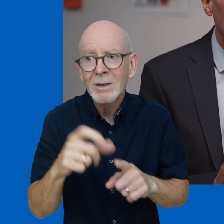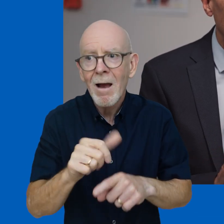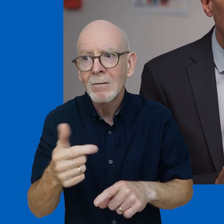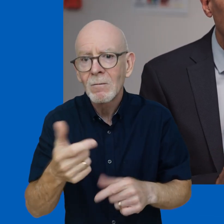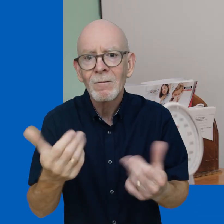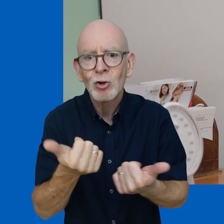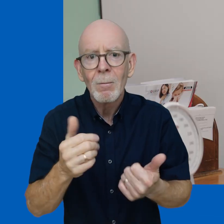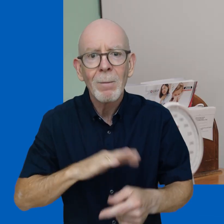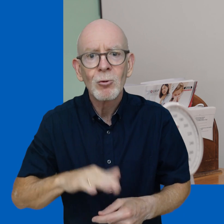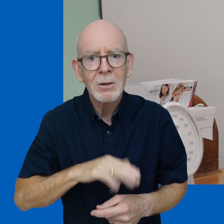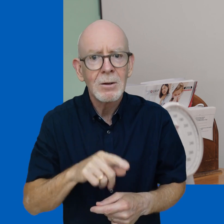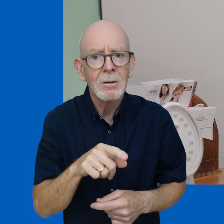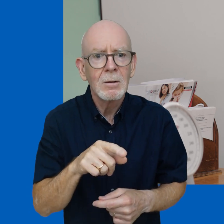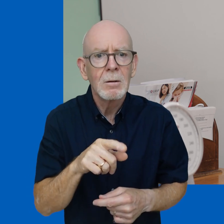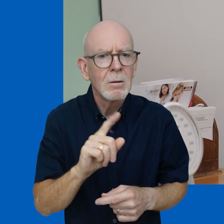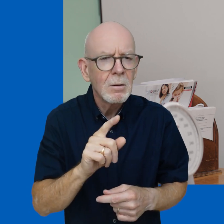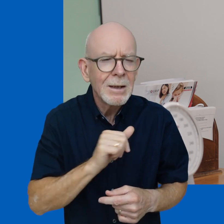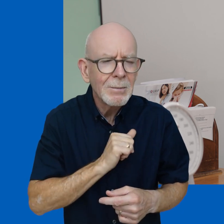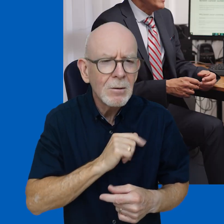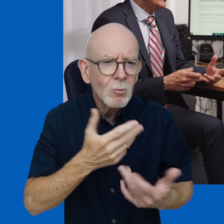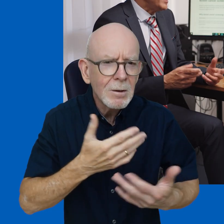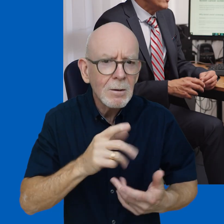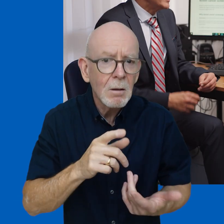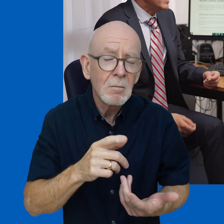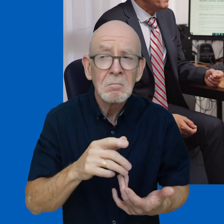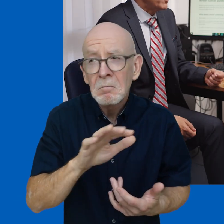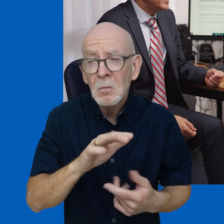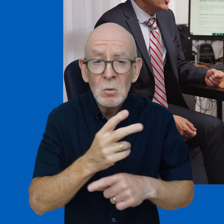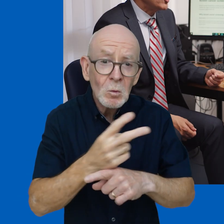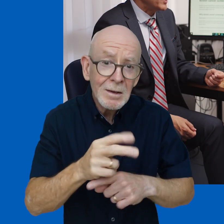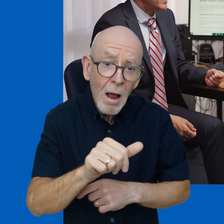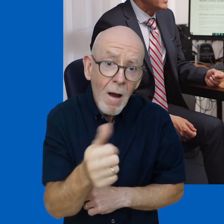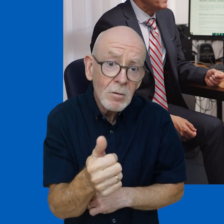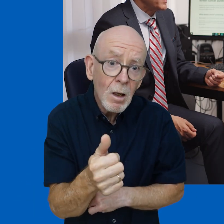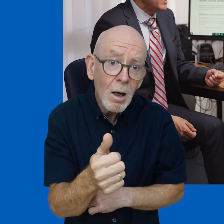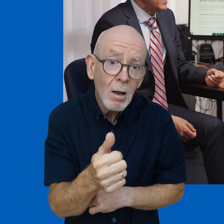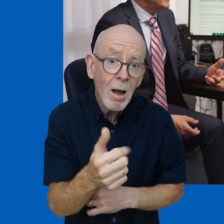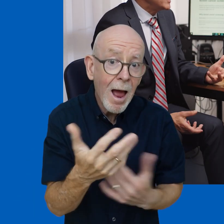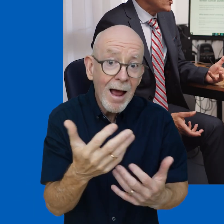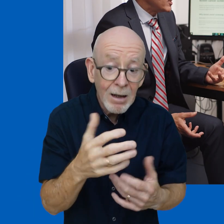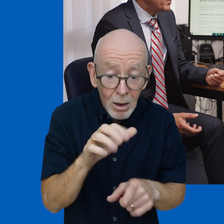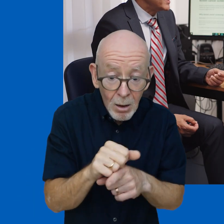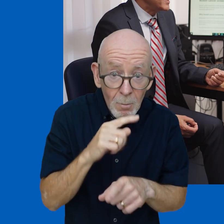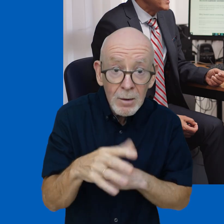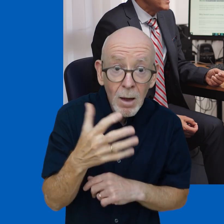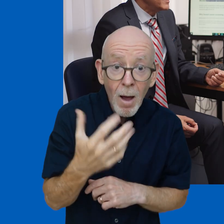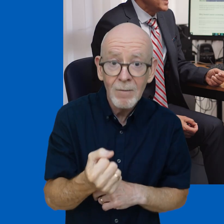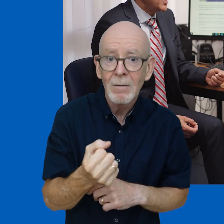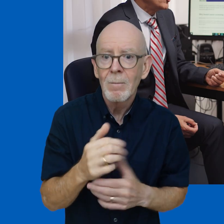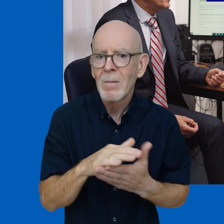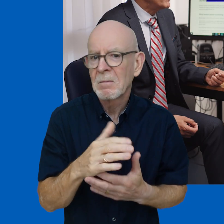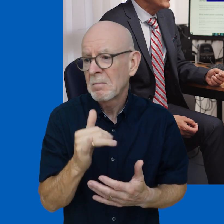after you bleed. So what should I expect from the results? You'll get the results back within 2 weeks. If there's any trace of blood